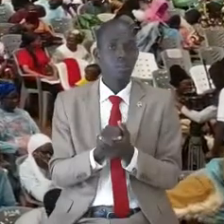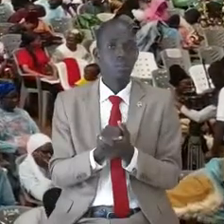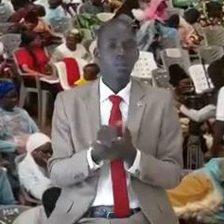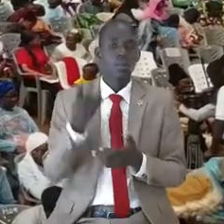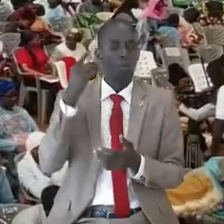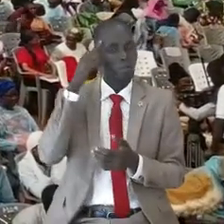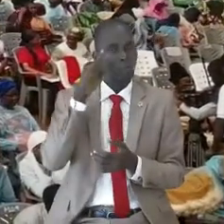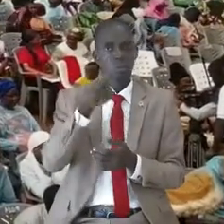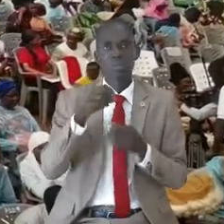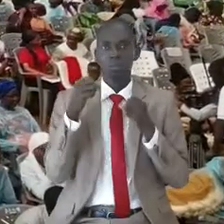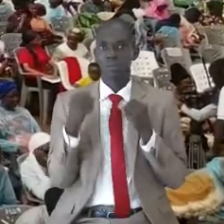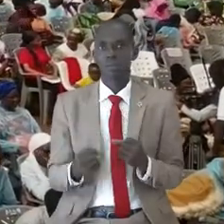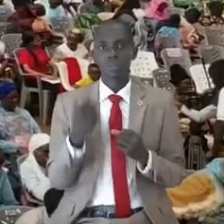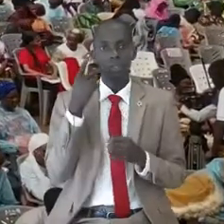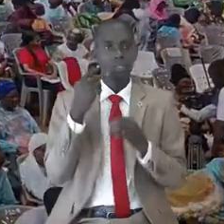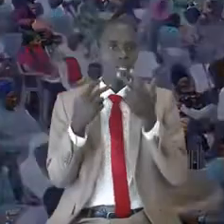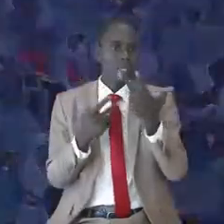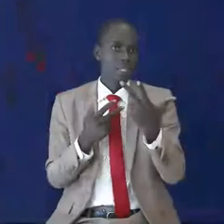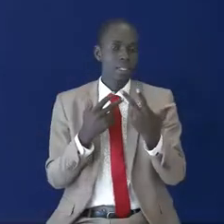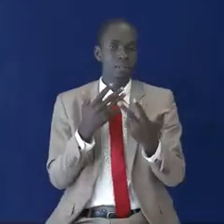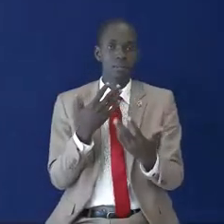strength. We're looking at three things here.